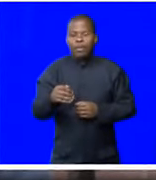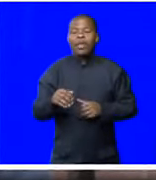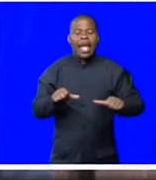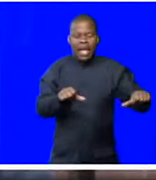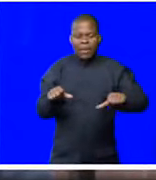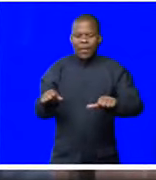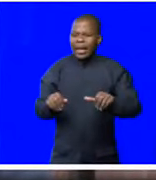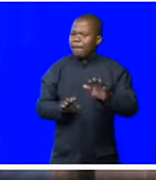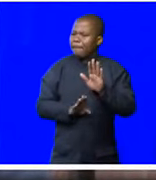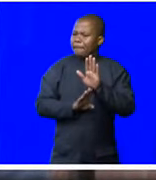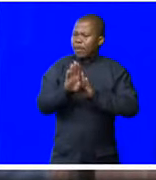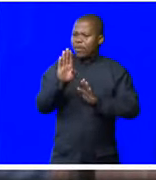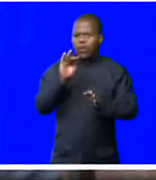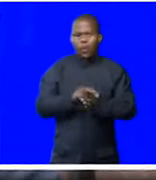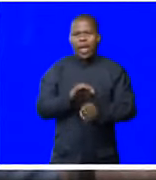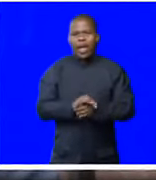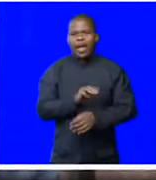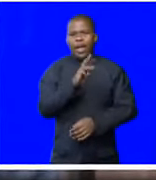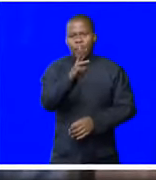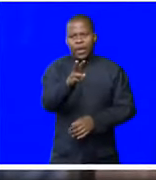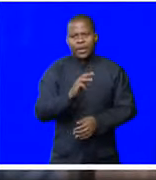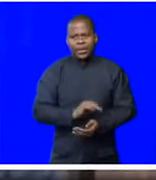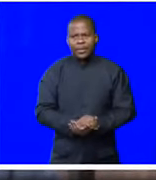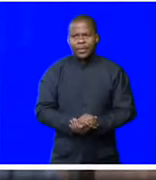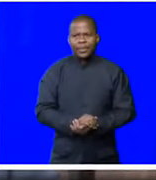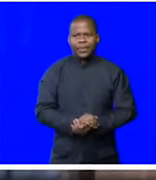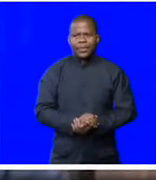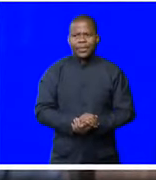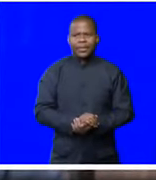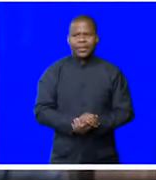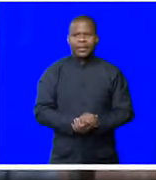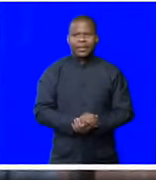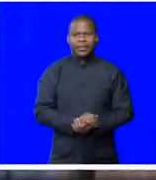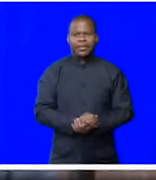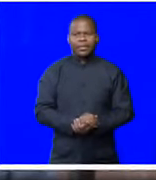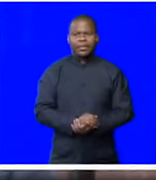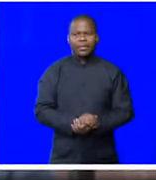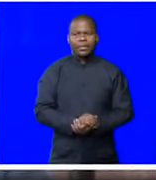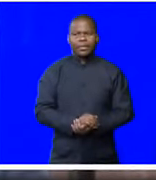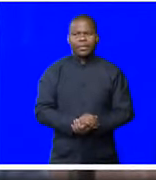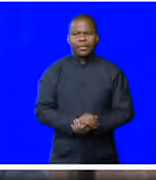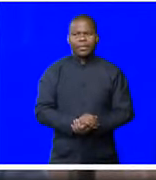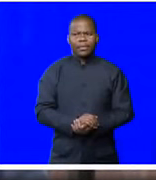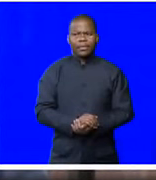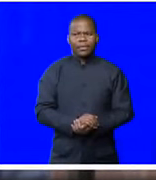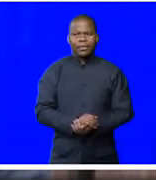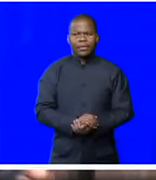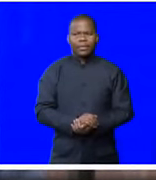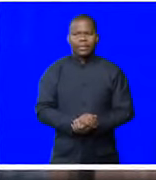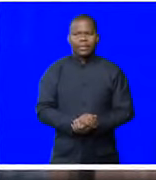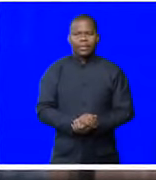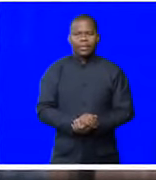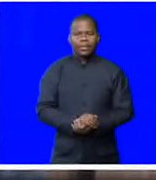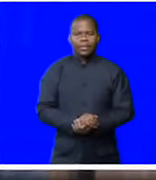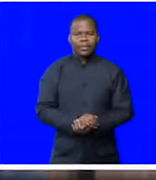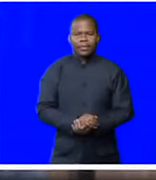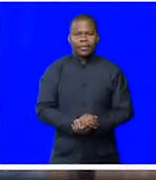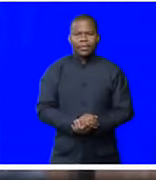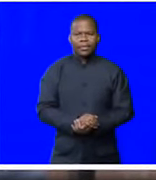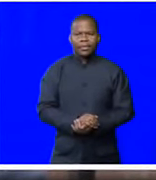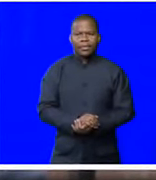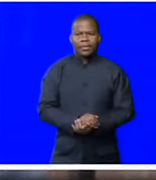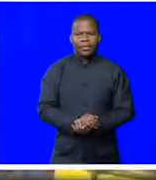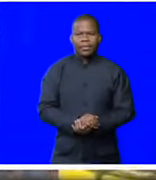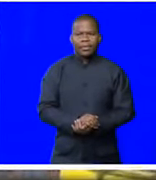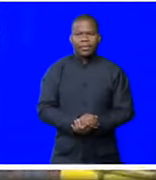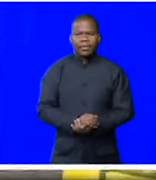March awu sethemba ukuthi sidabe sesihambe sigaba lesitha ke vele lapho kukhanze ukuthi sesiyirola out ke vele at full scale le